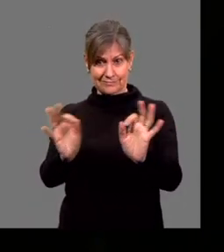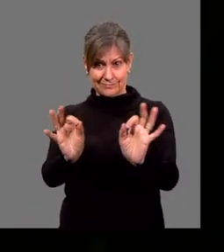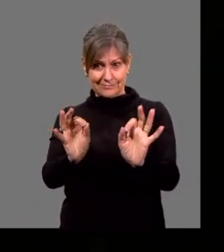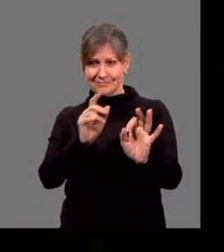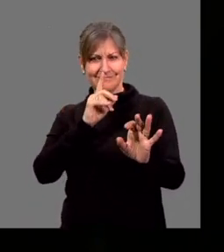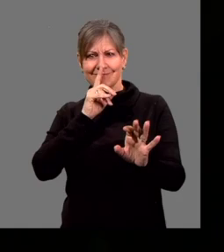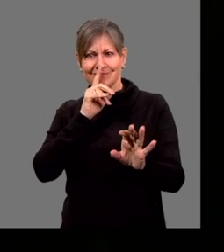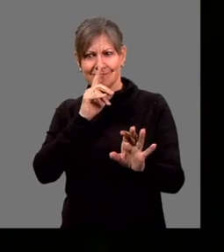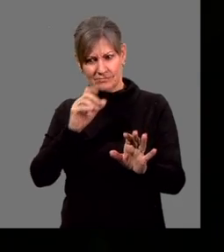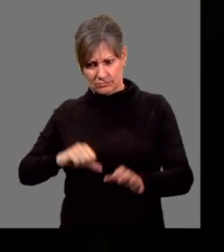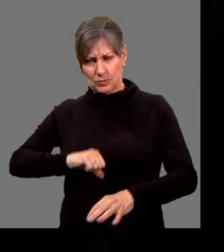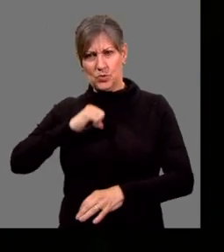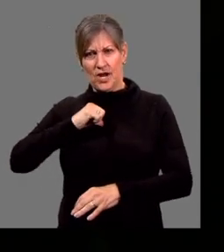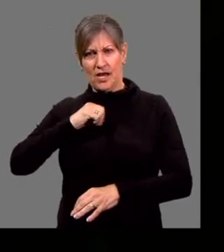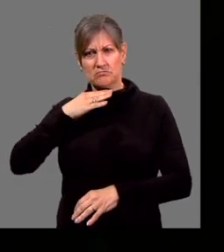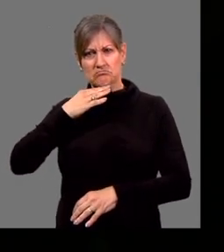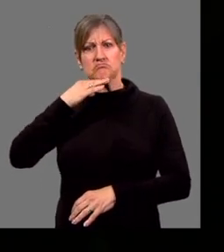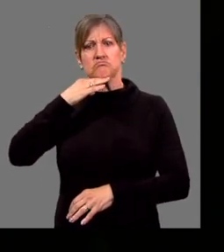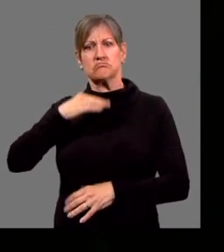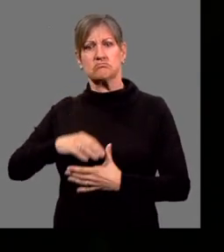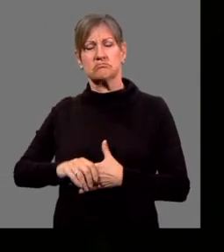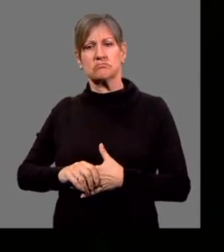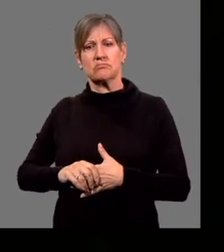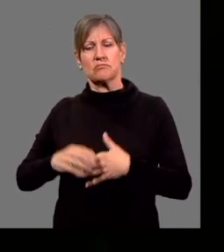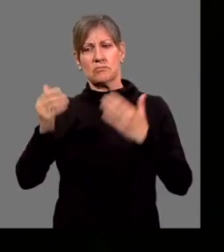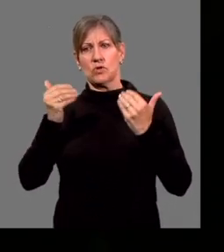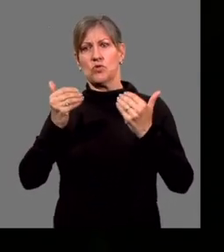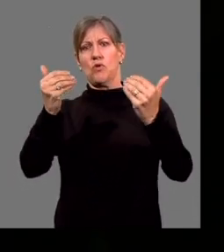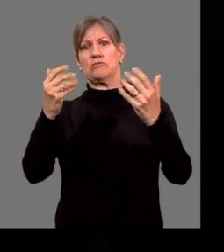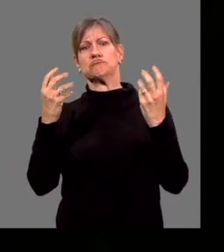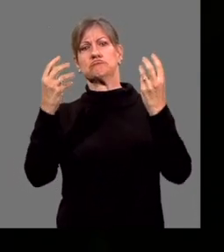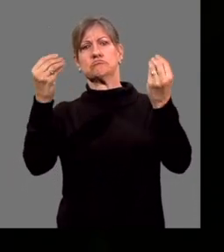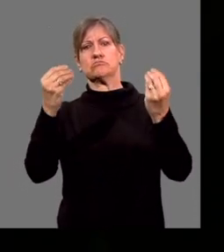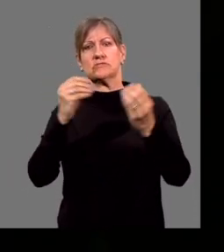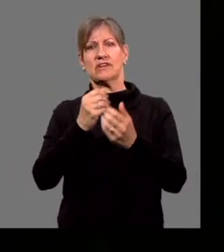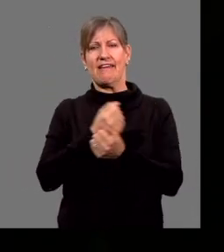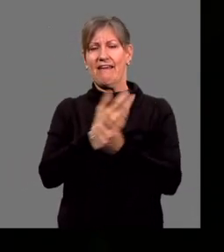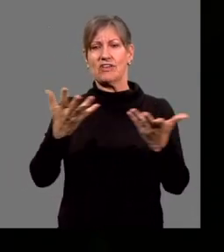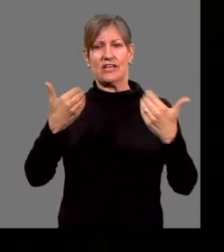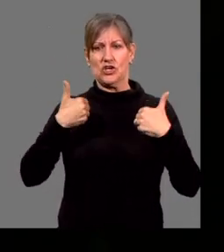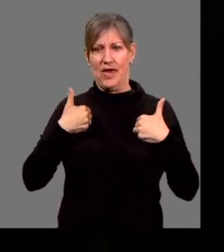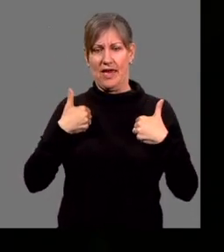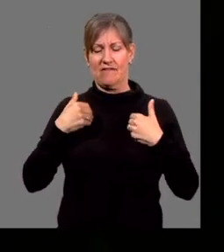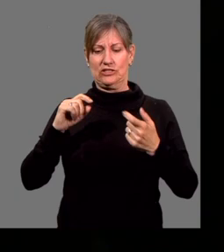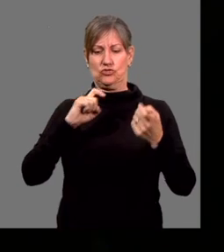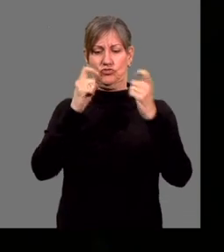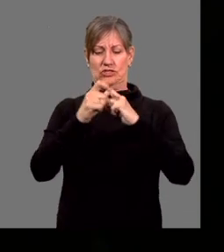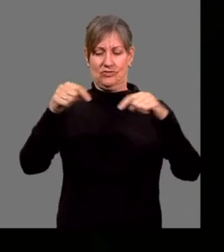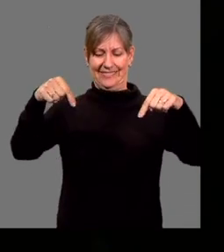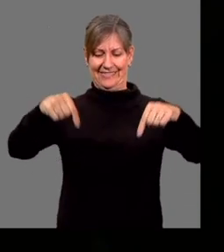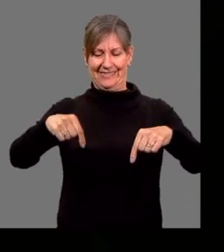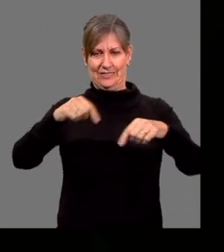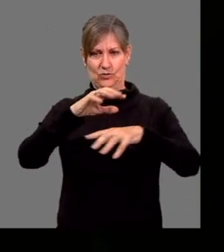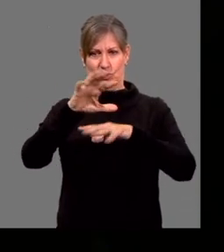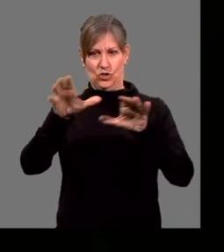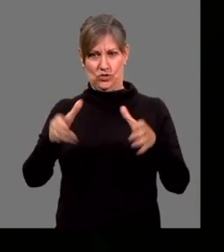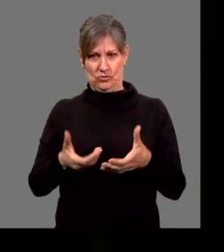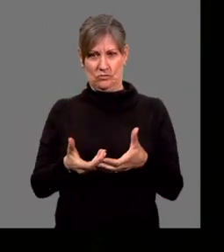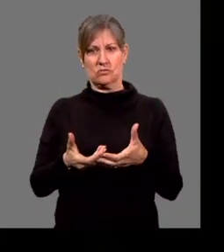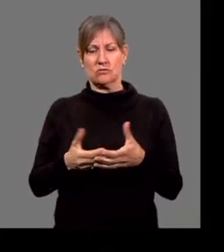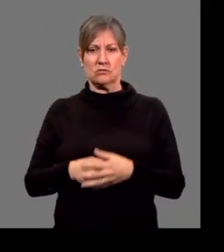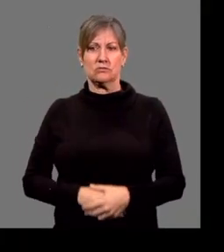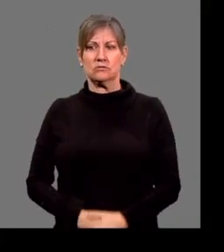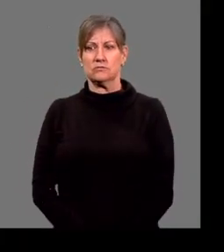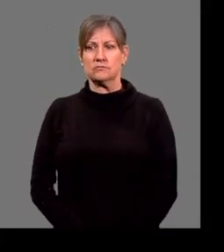small feat. So be proud, hold your head up high, and go out and put all that you've got to changing this world.